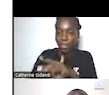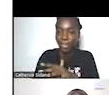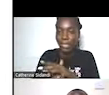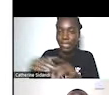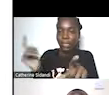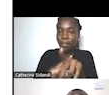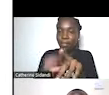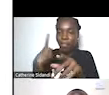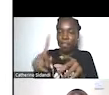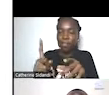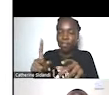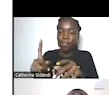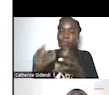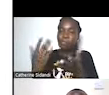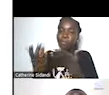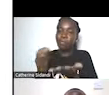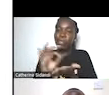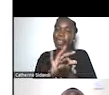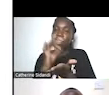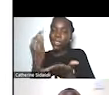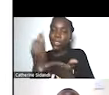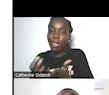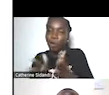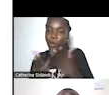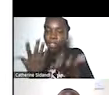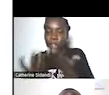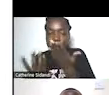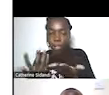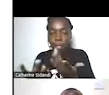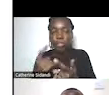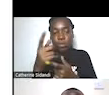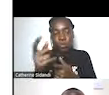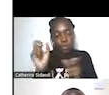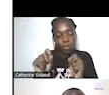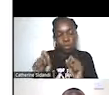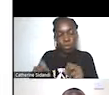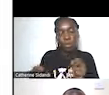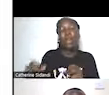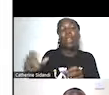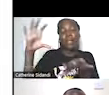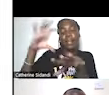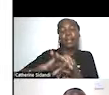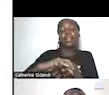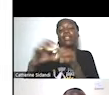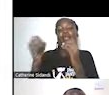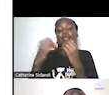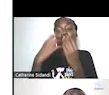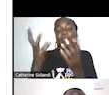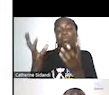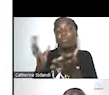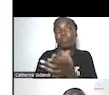infrastructure, how has the roads been in our country for the last 5 years? So you just want to get that kind of